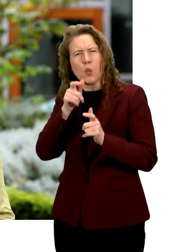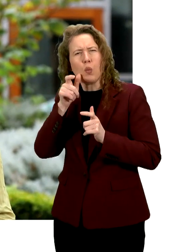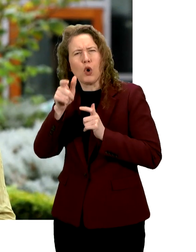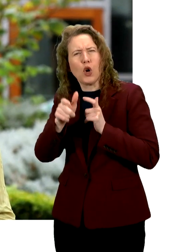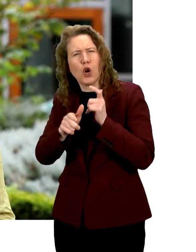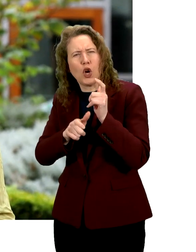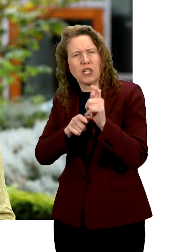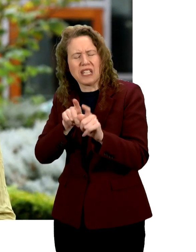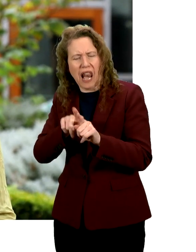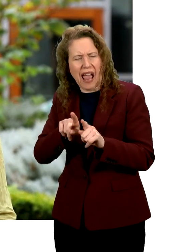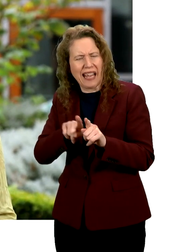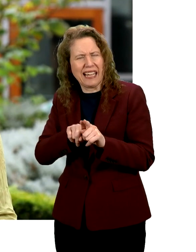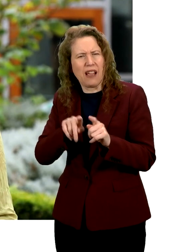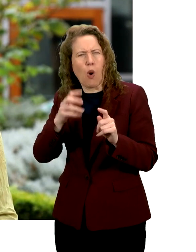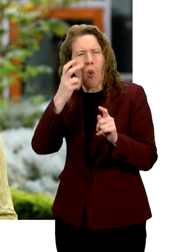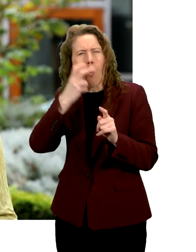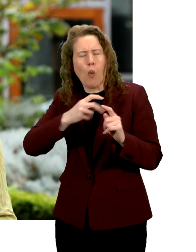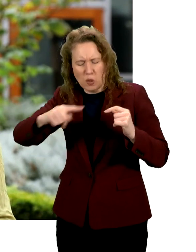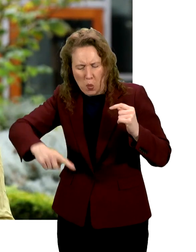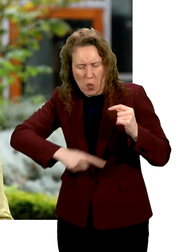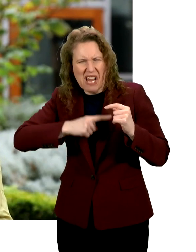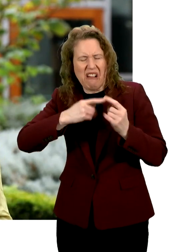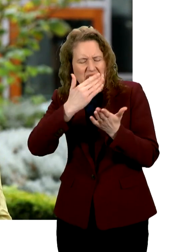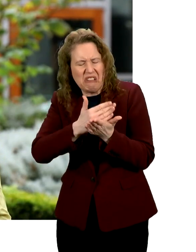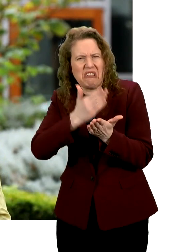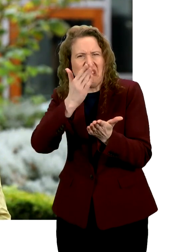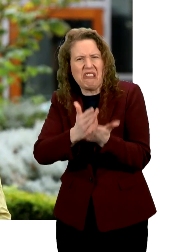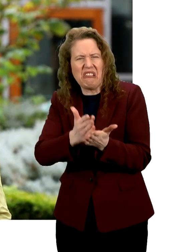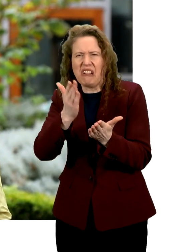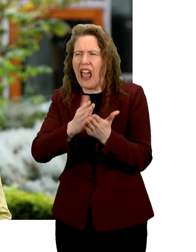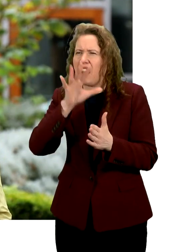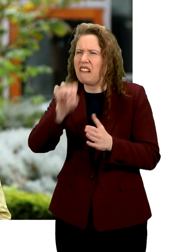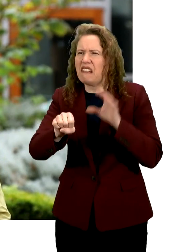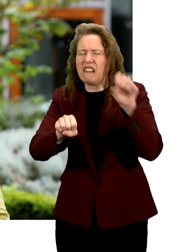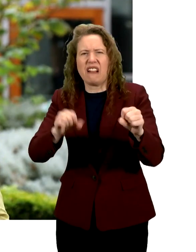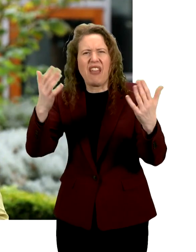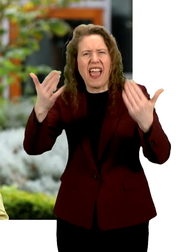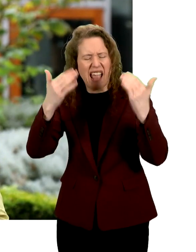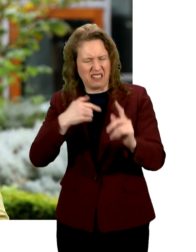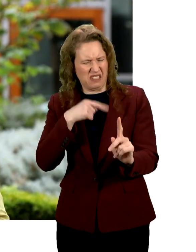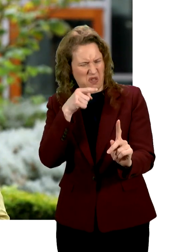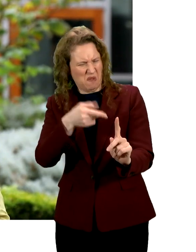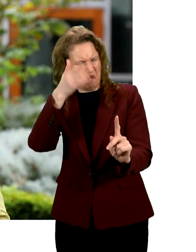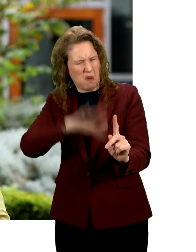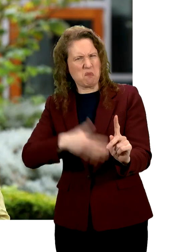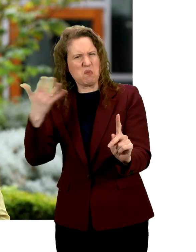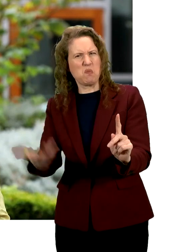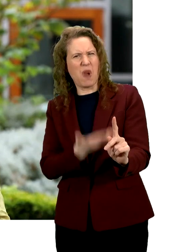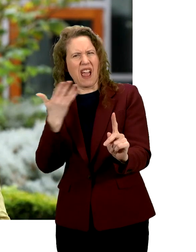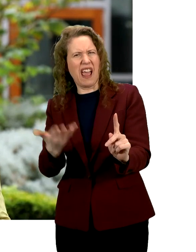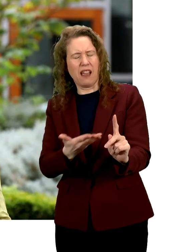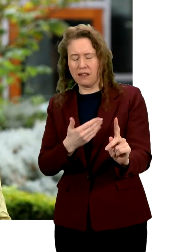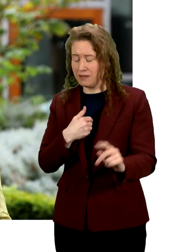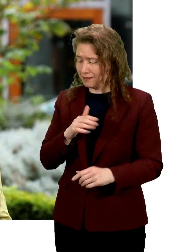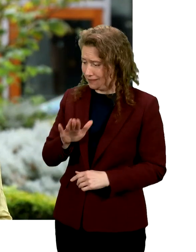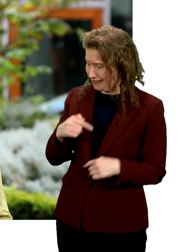into bars of an old wheel, a segment of air. Where do you come from? Here,